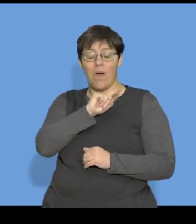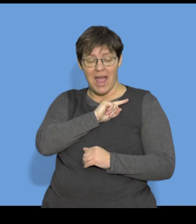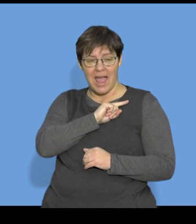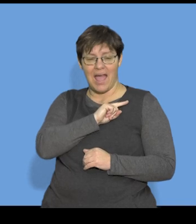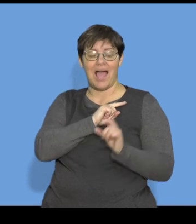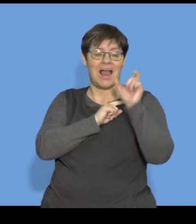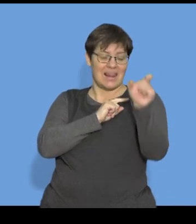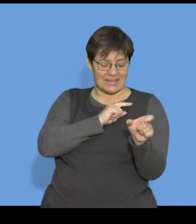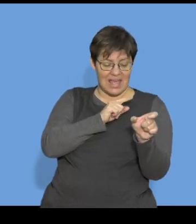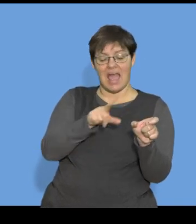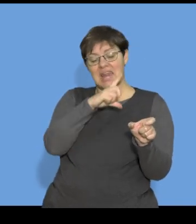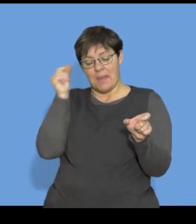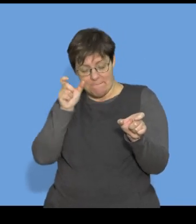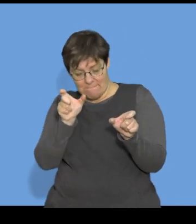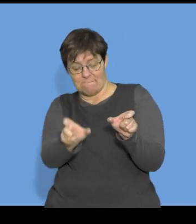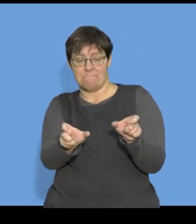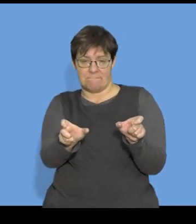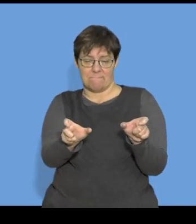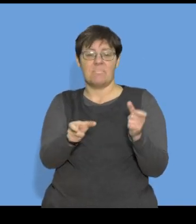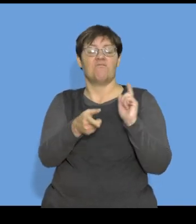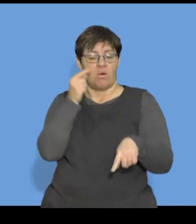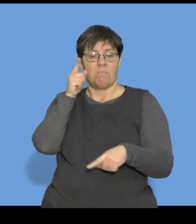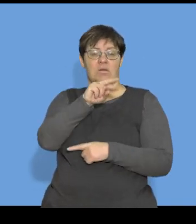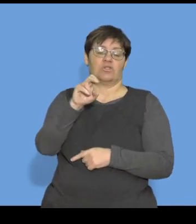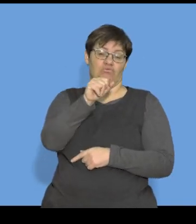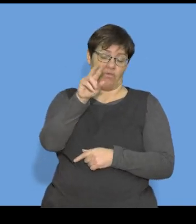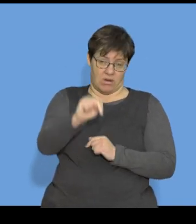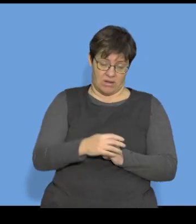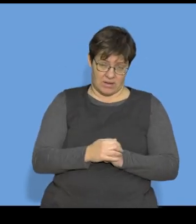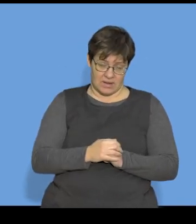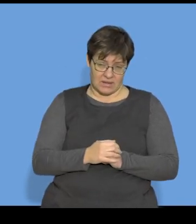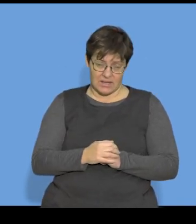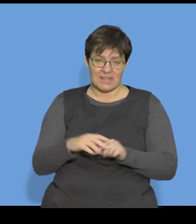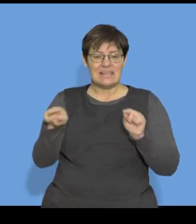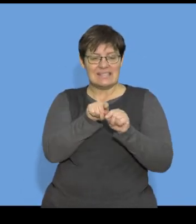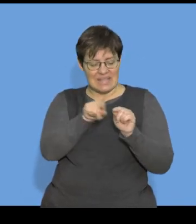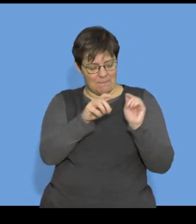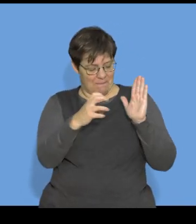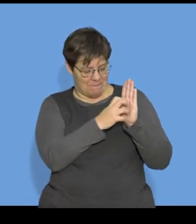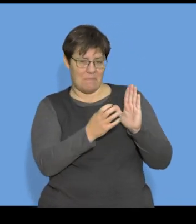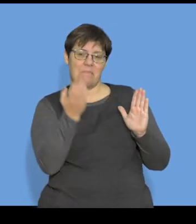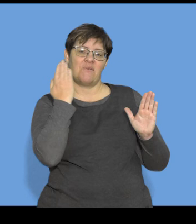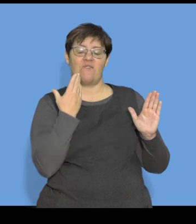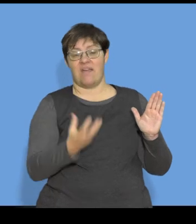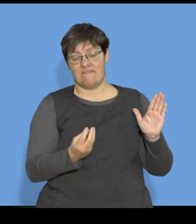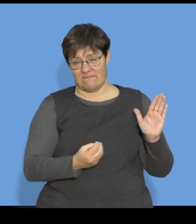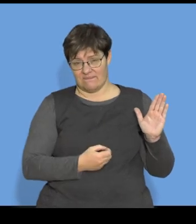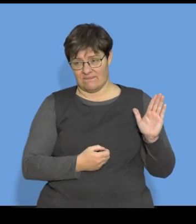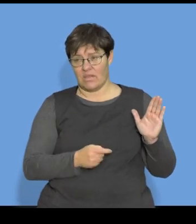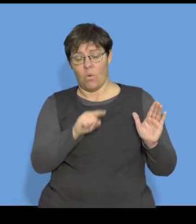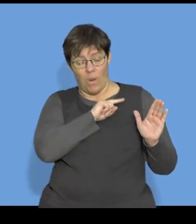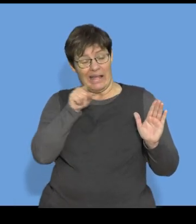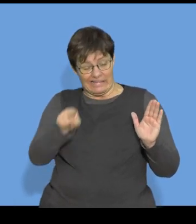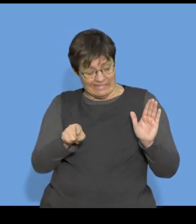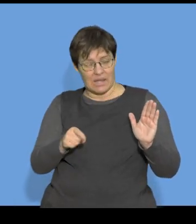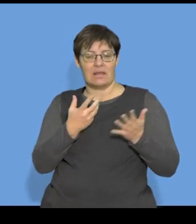the letter and name of a neuron in the same diagram that we have that is probably